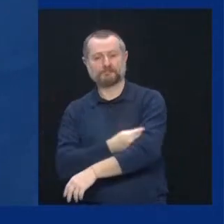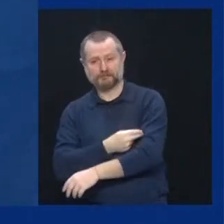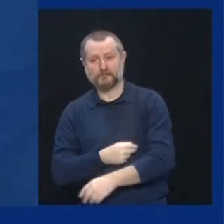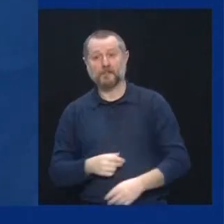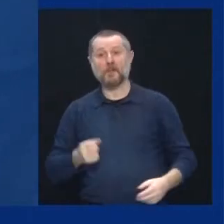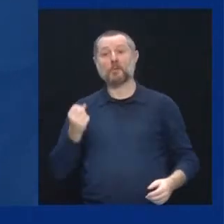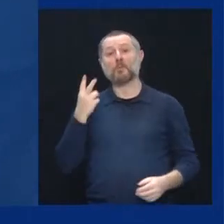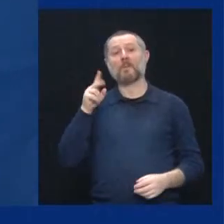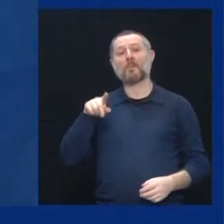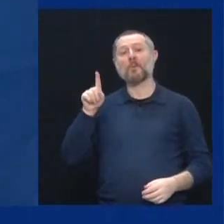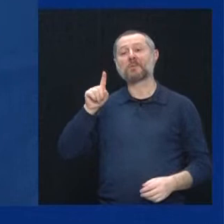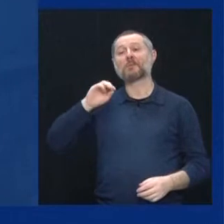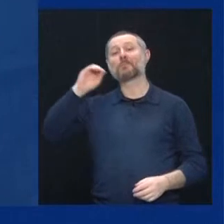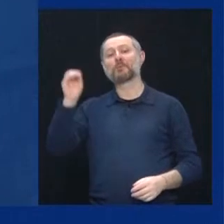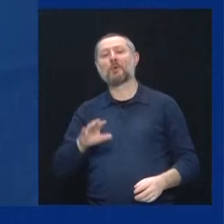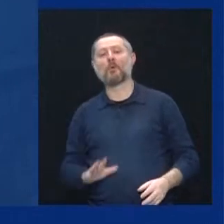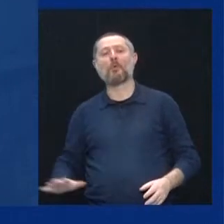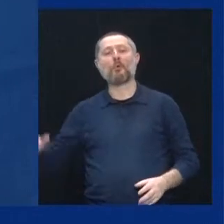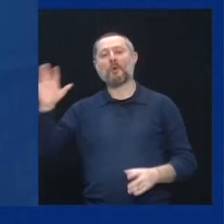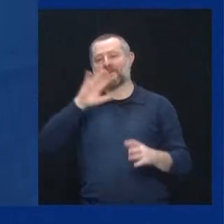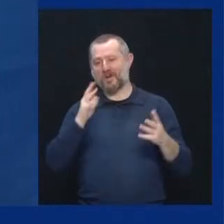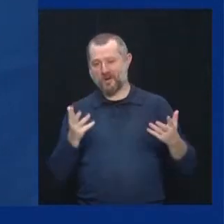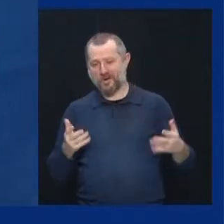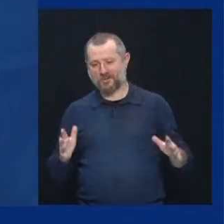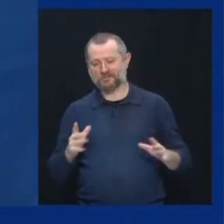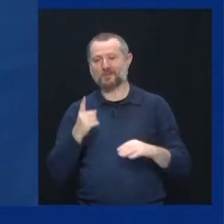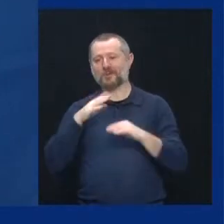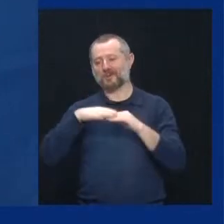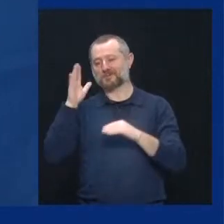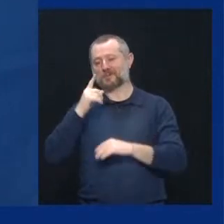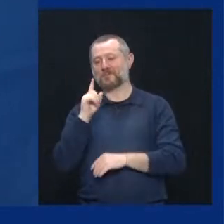12% of New Yorkers have received the first dose.